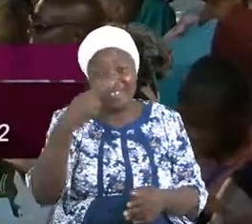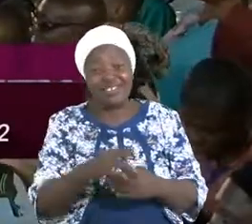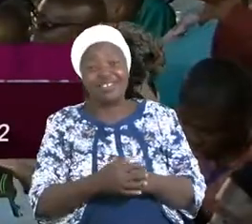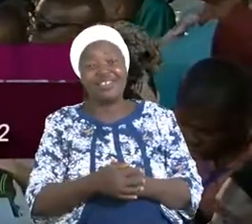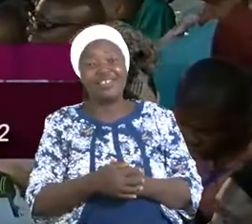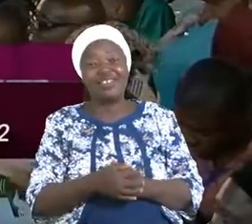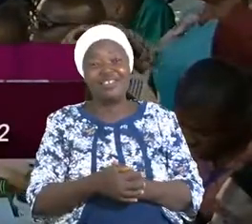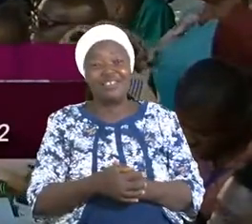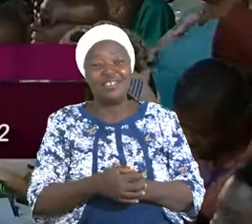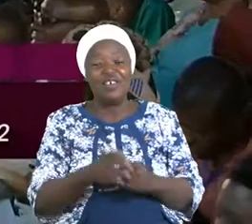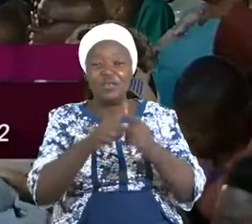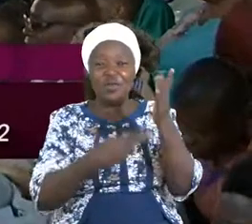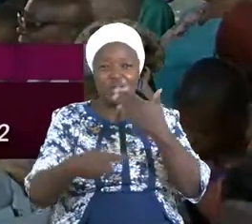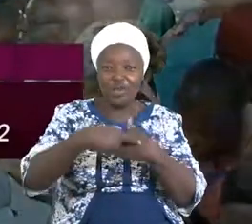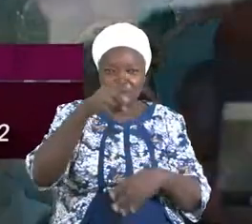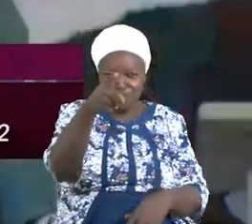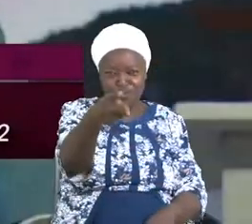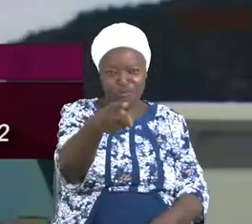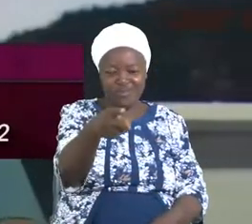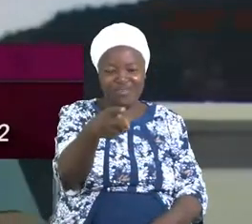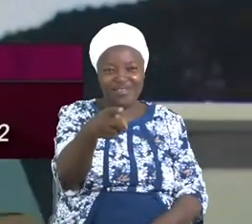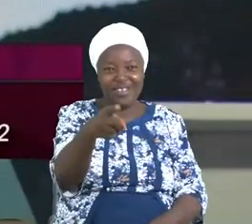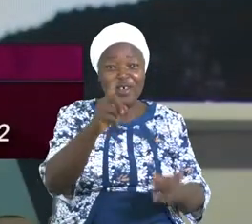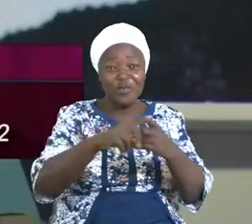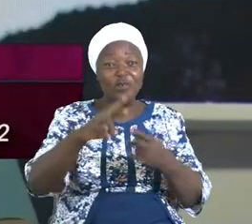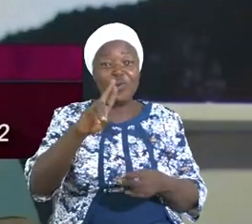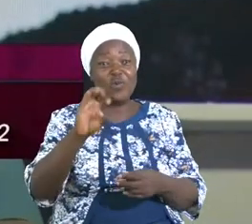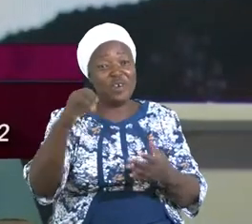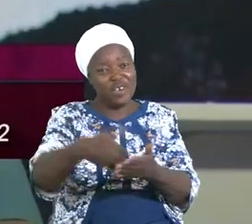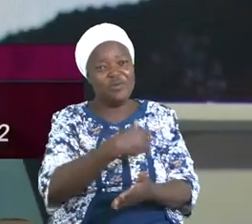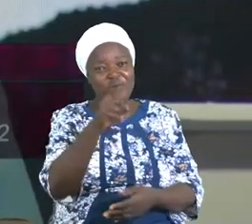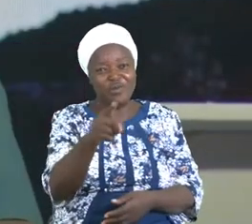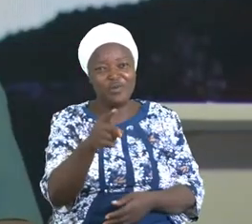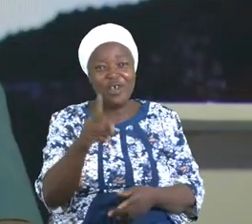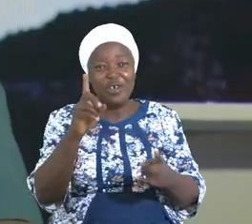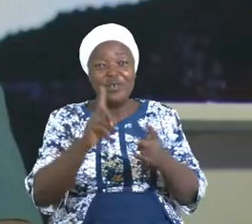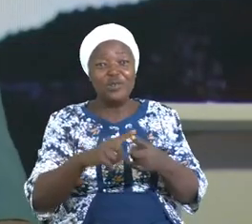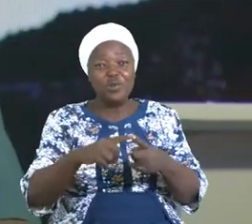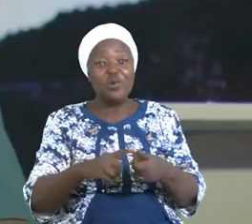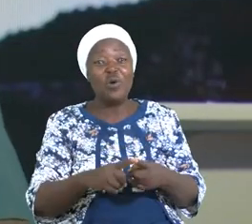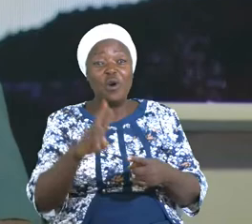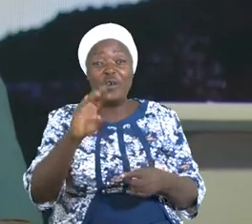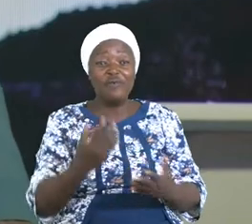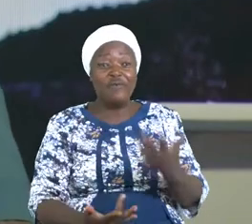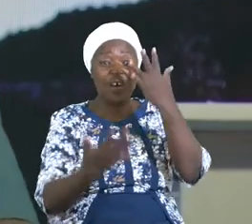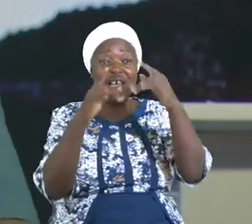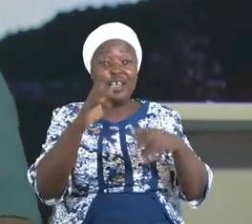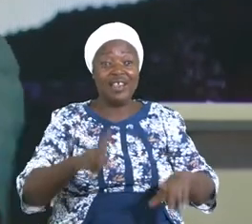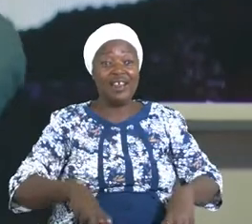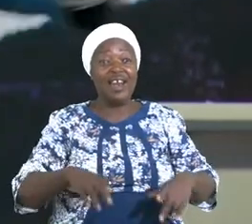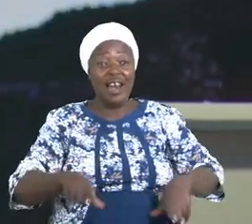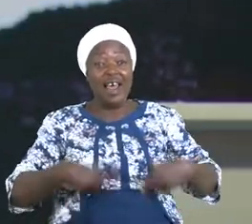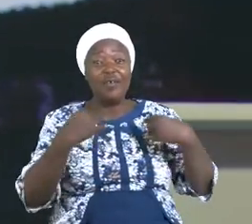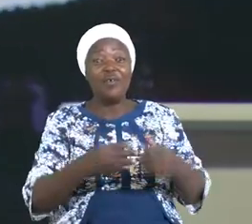To restore you. To renew you. To rekindle the life of God in